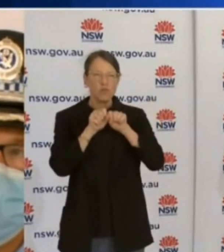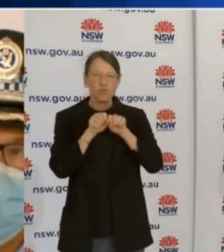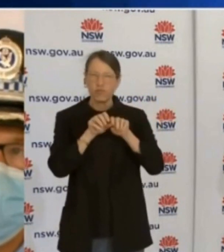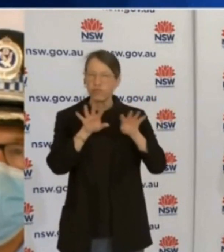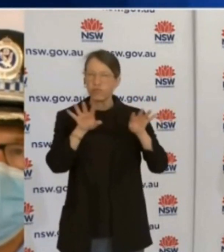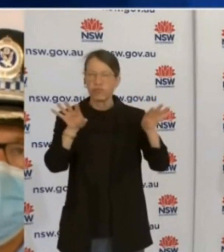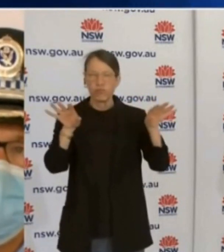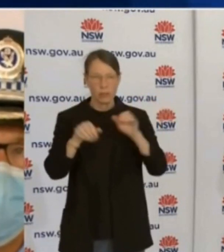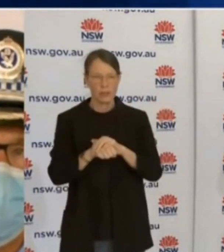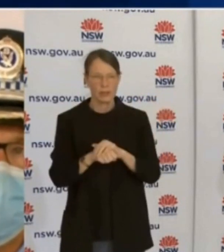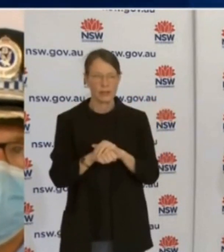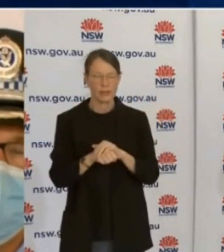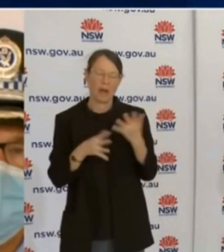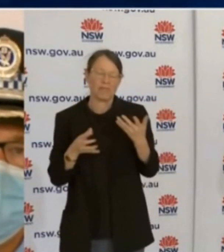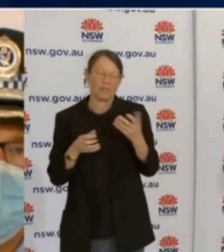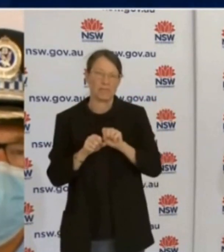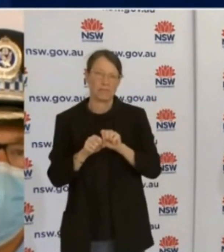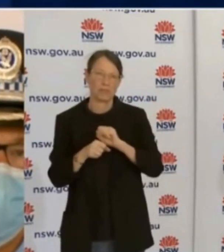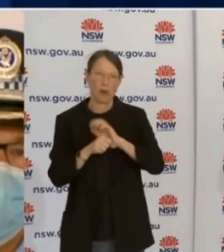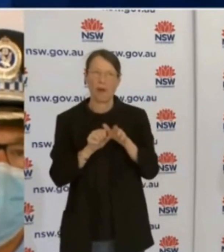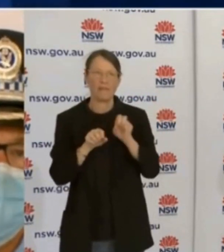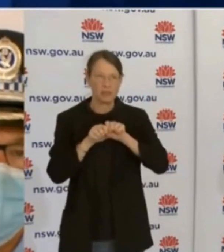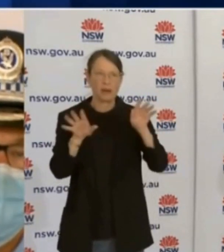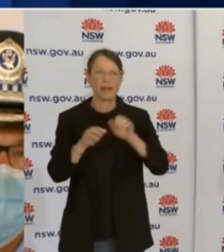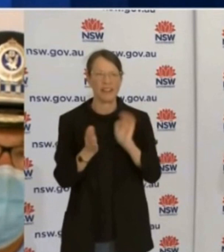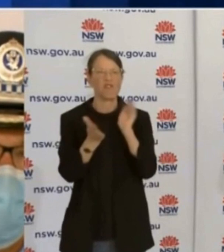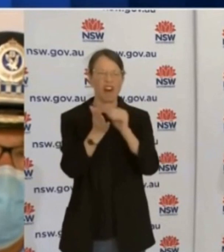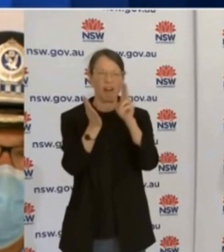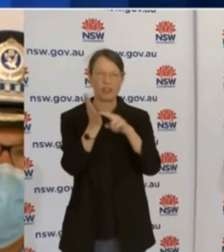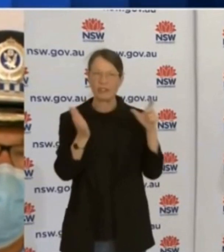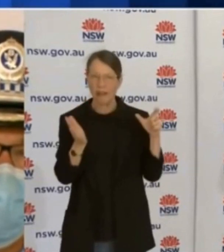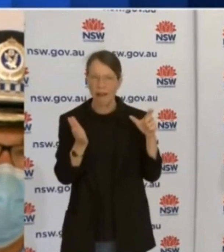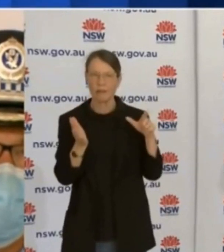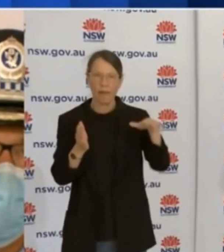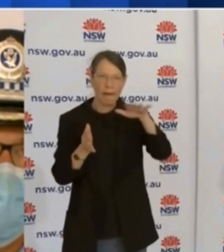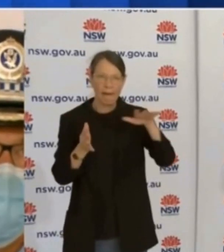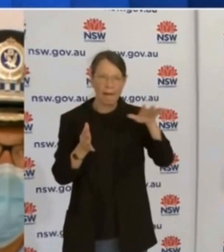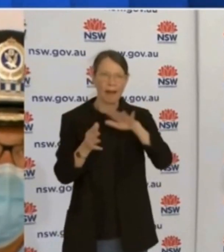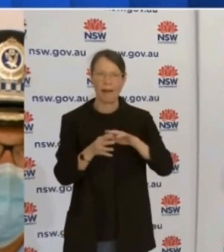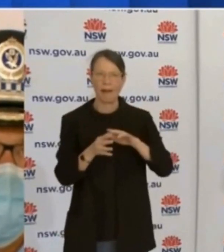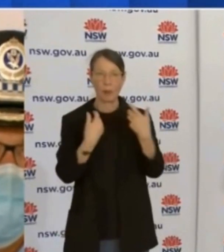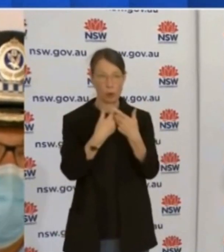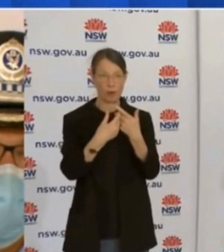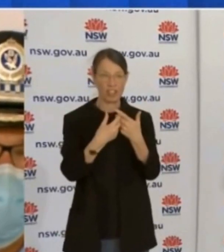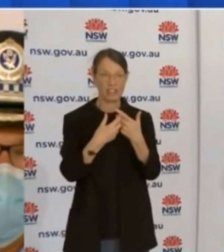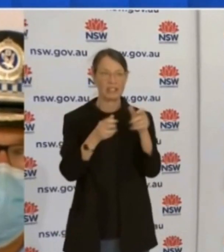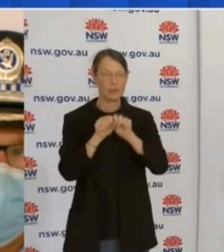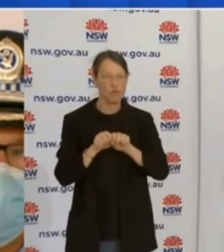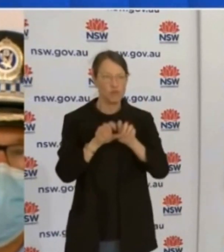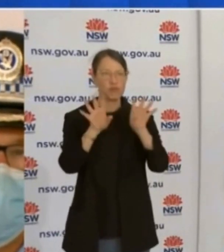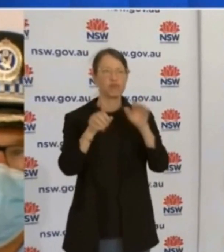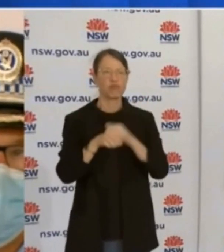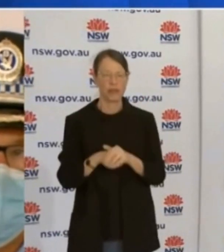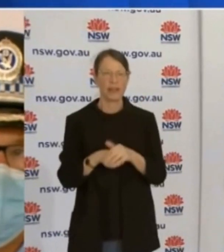well, the infection spread anyway, after they arrived there in Newcastle at the university, and then